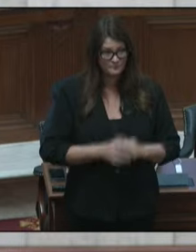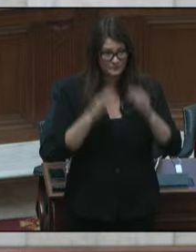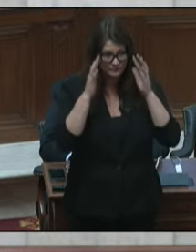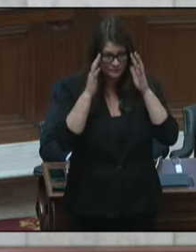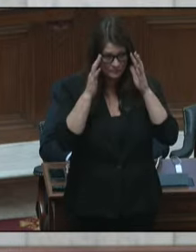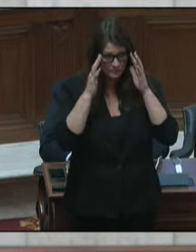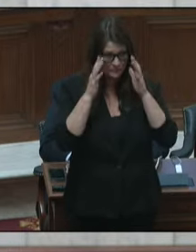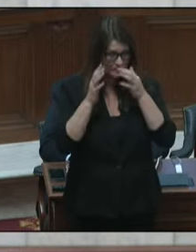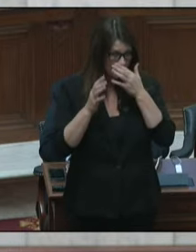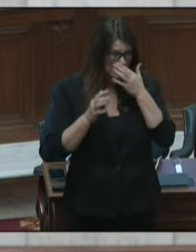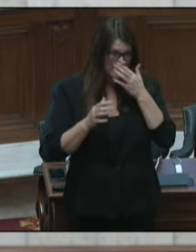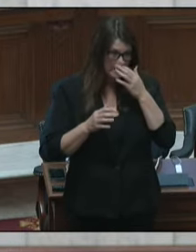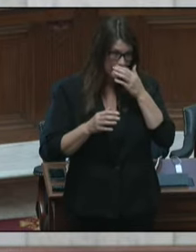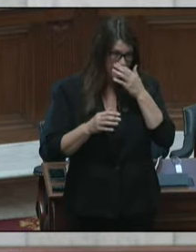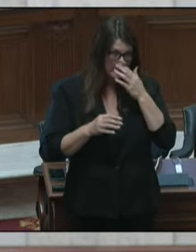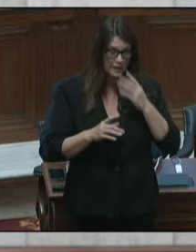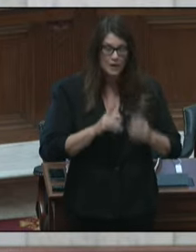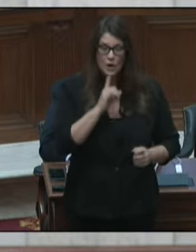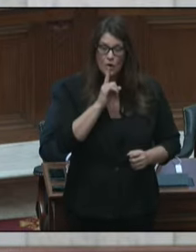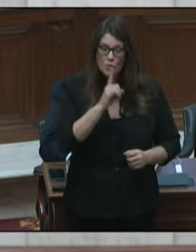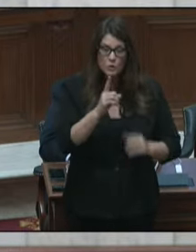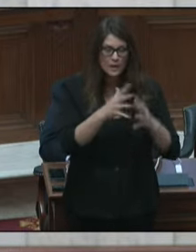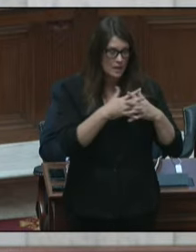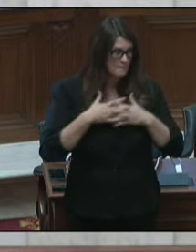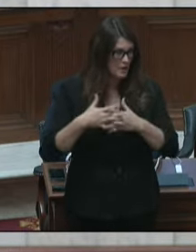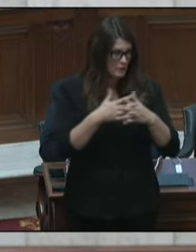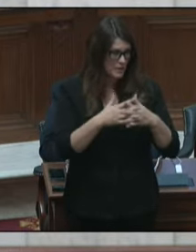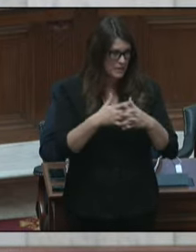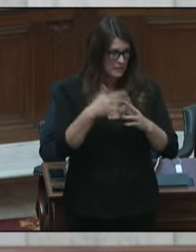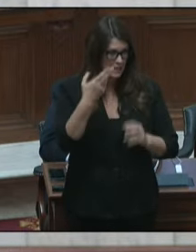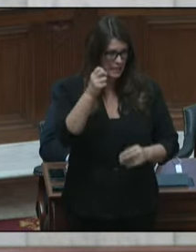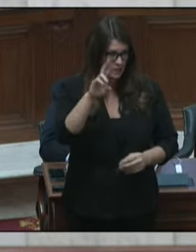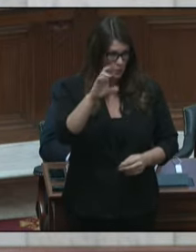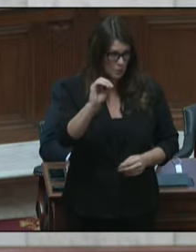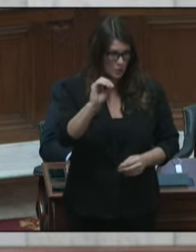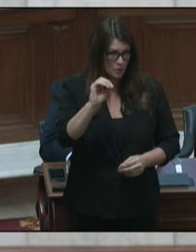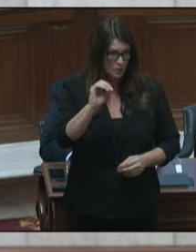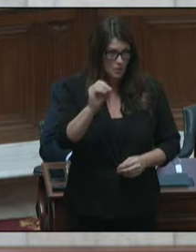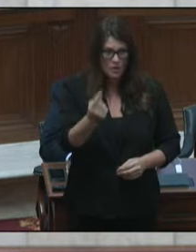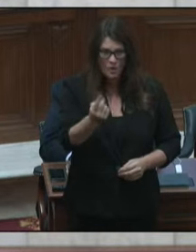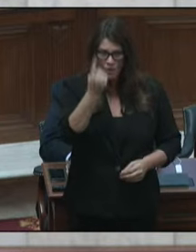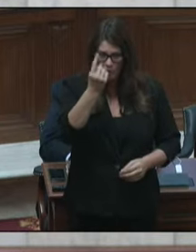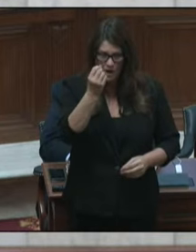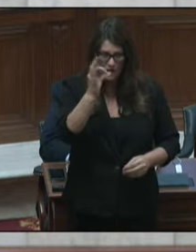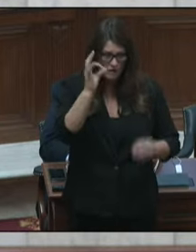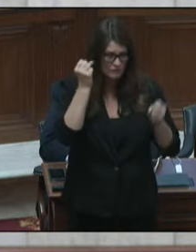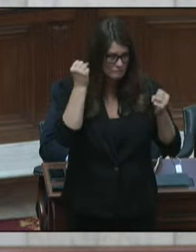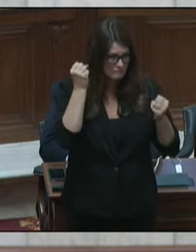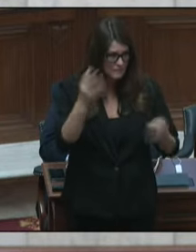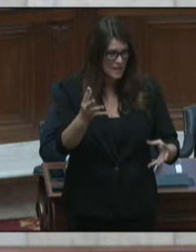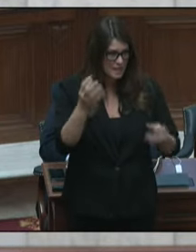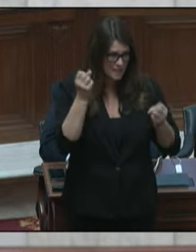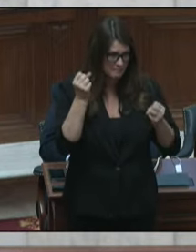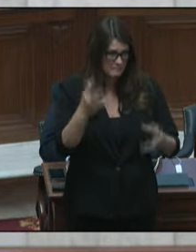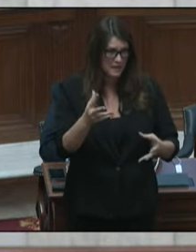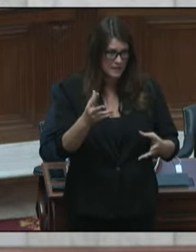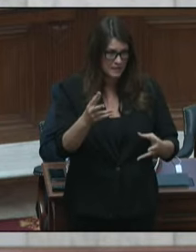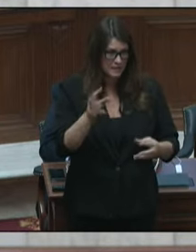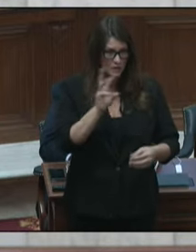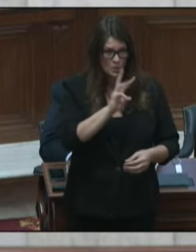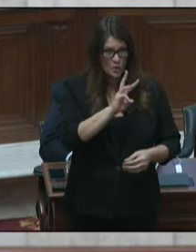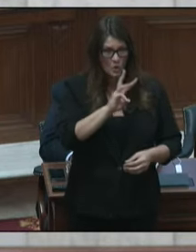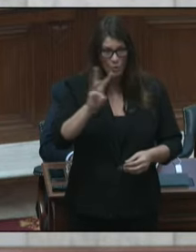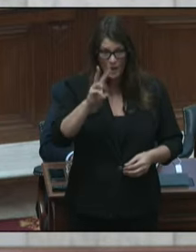a real American hero, one of many, many, many, a West